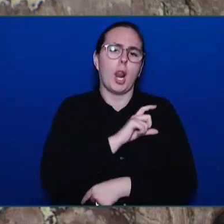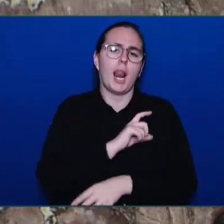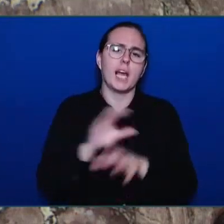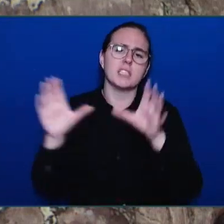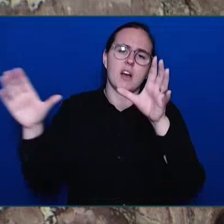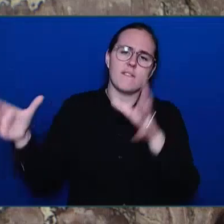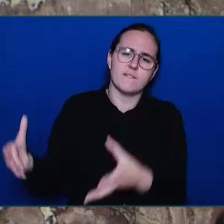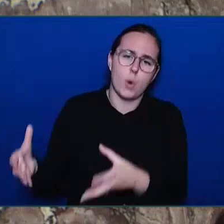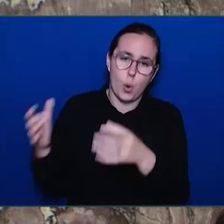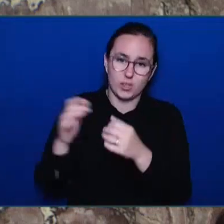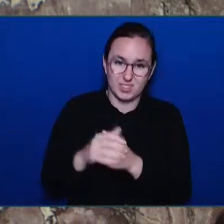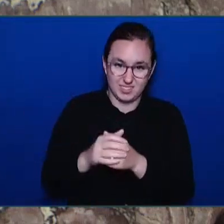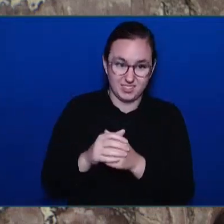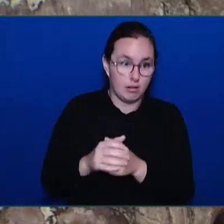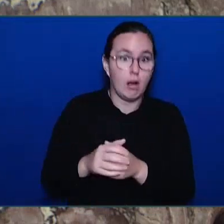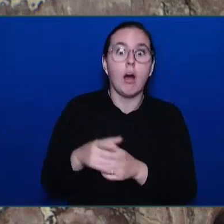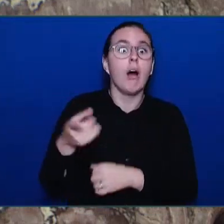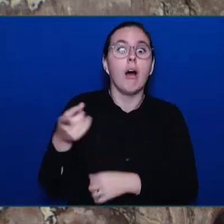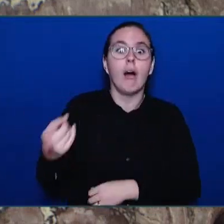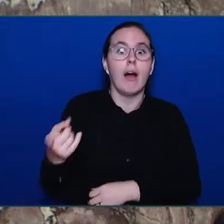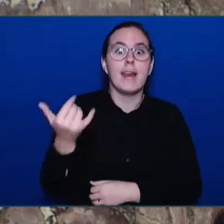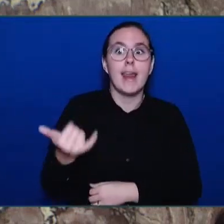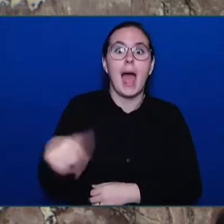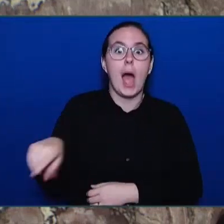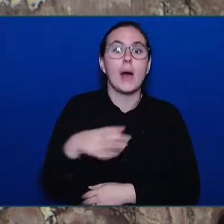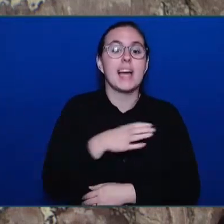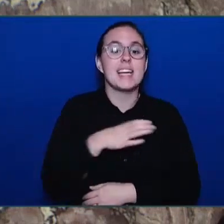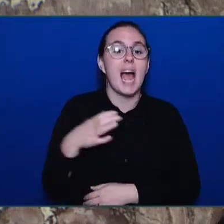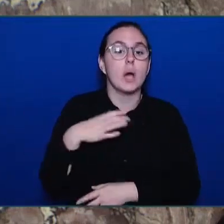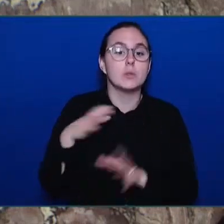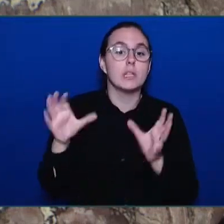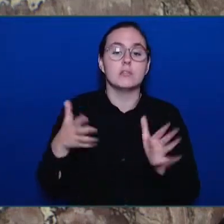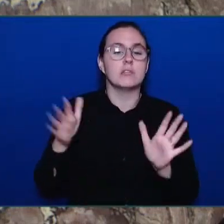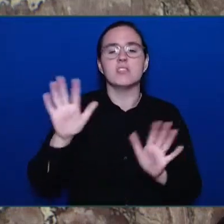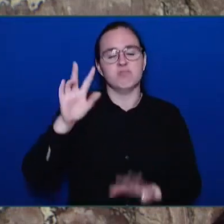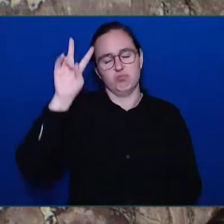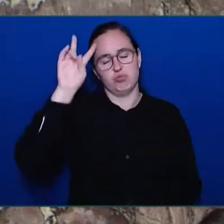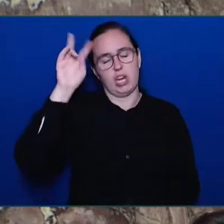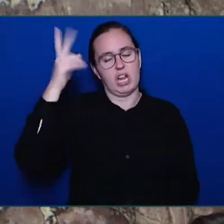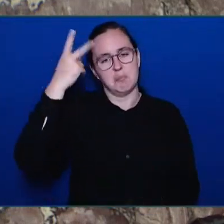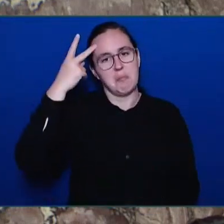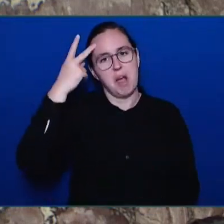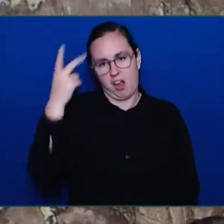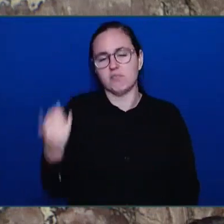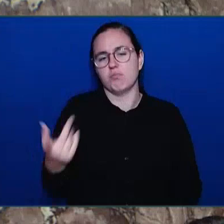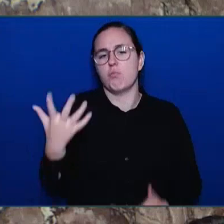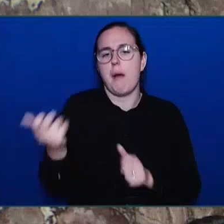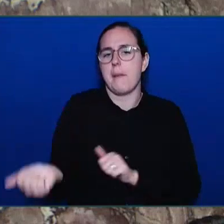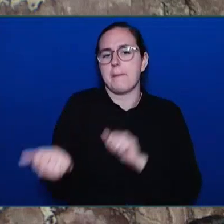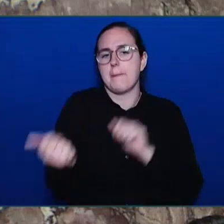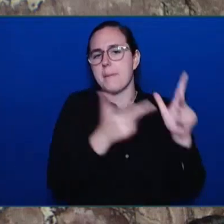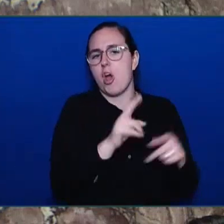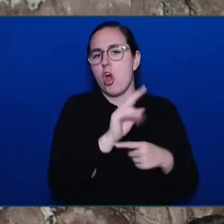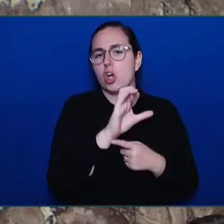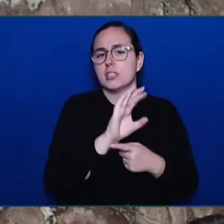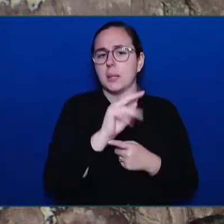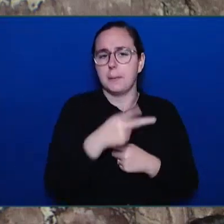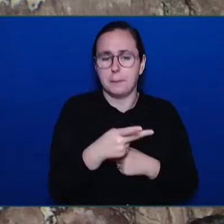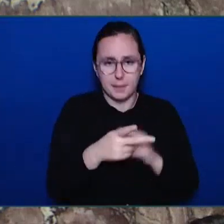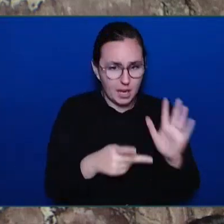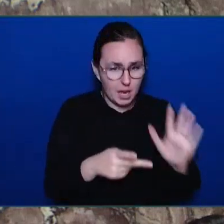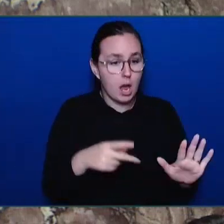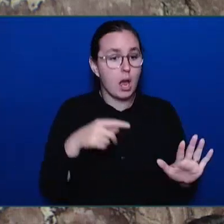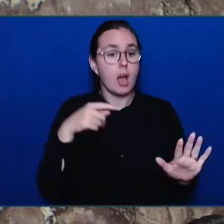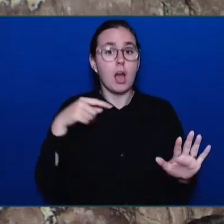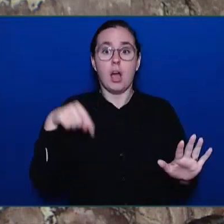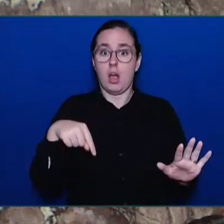Solicitor General is to ensure that there is a plan, an orderly transition plan that would allow that to take